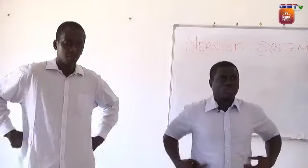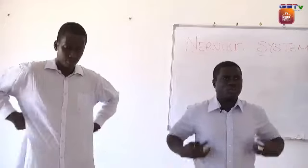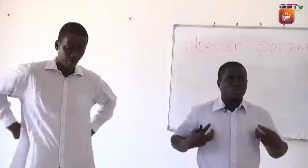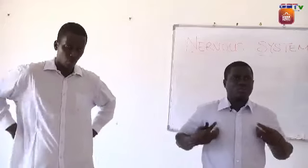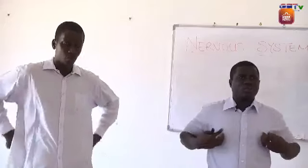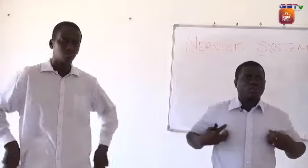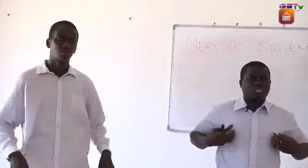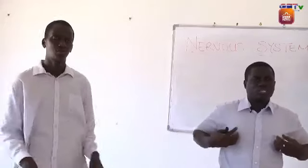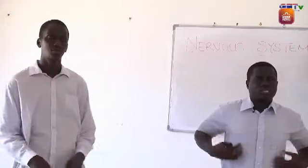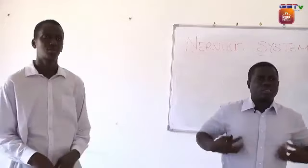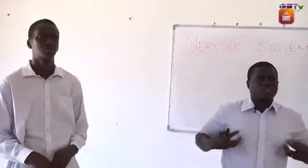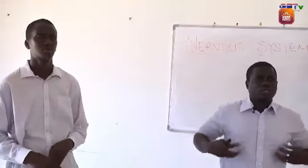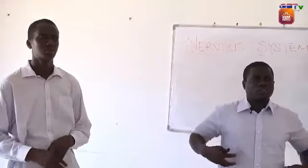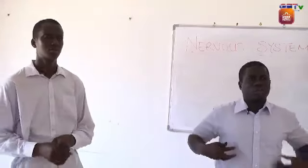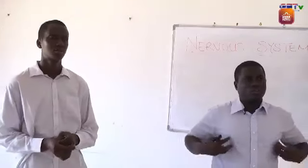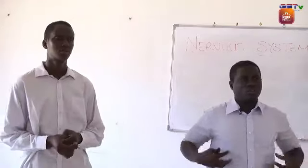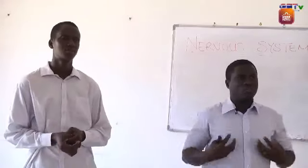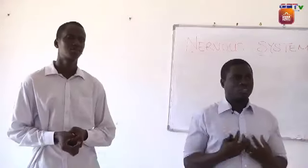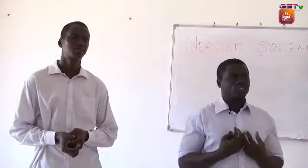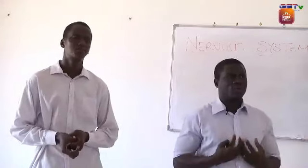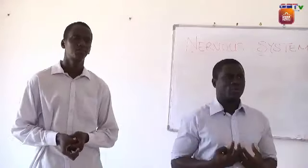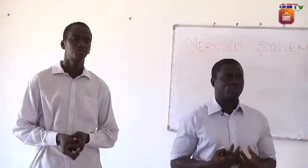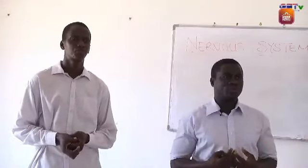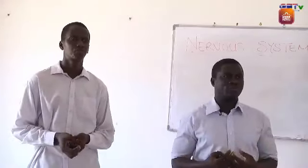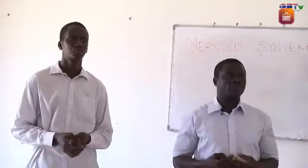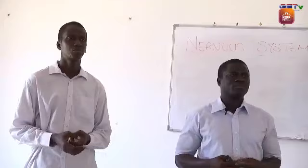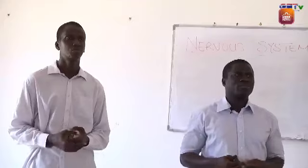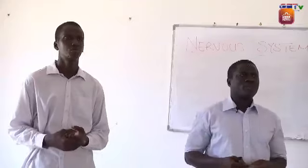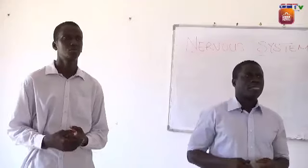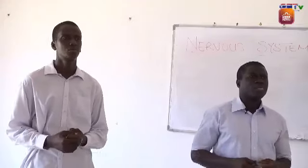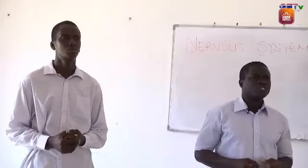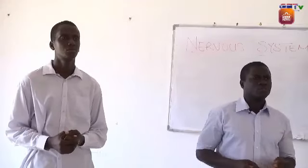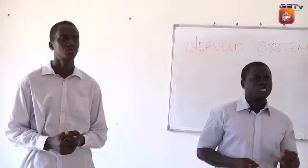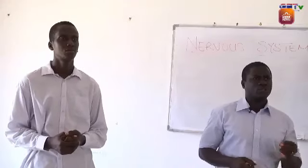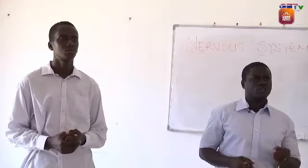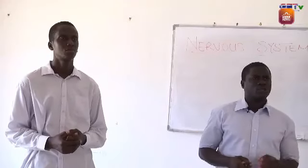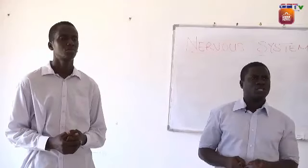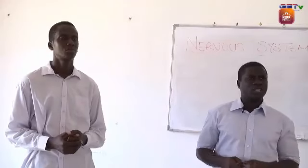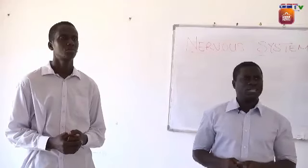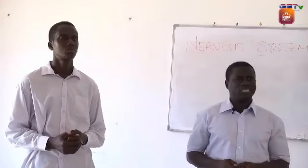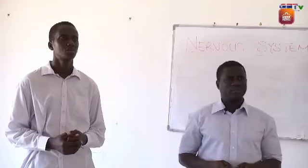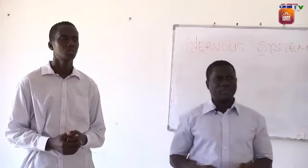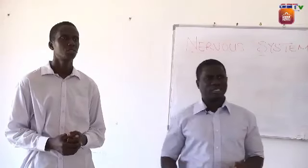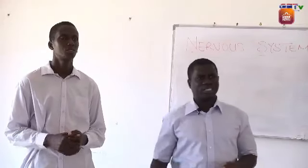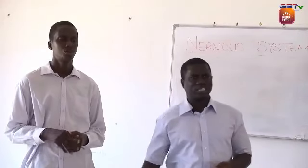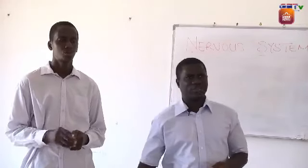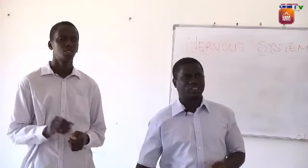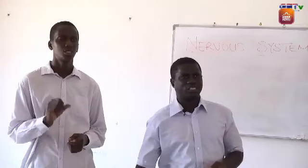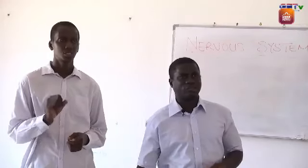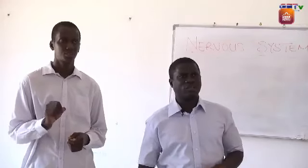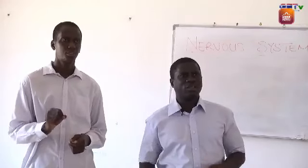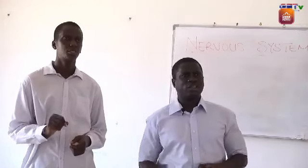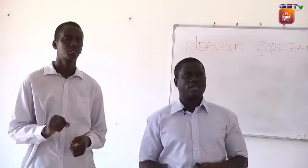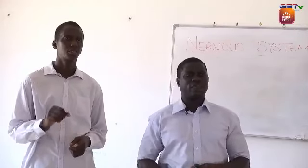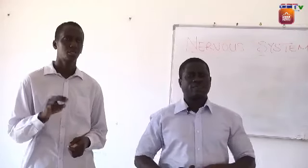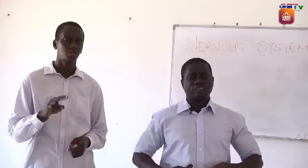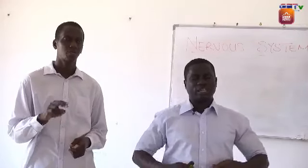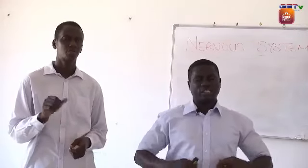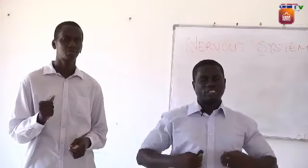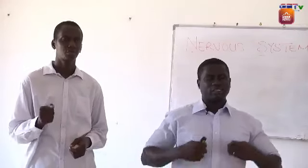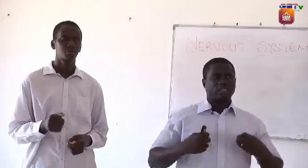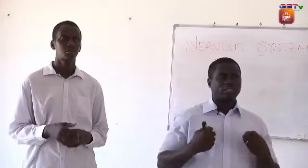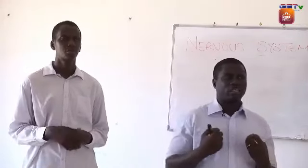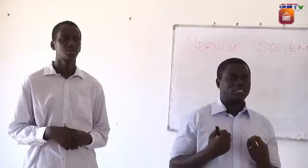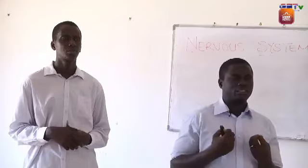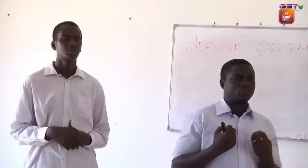chest and the upper lumbar. Just below the chest, you have the lumbars, the upper lumbars. So that's